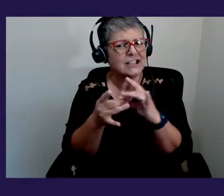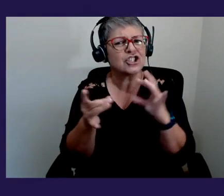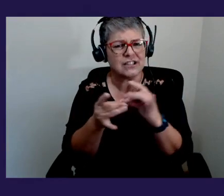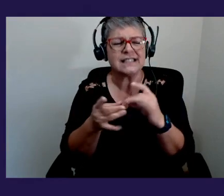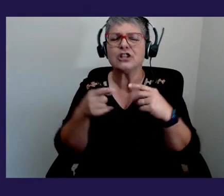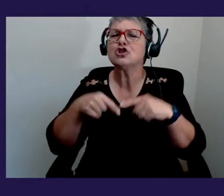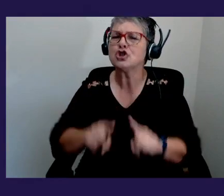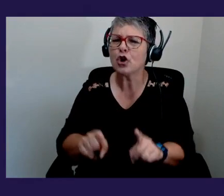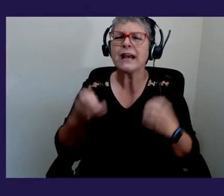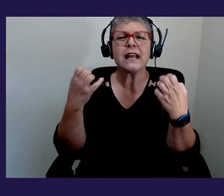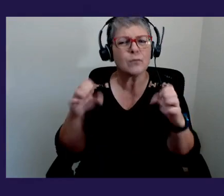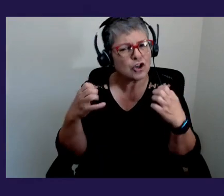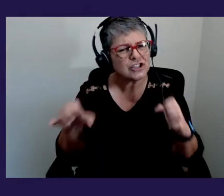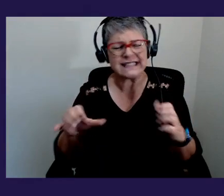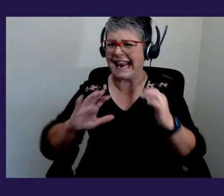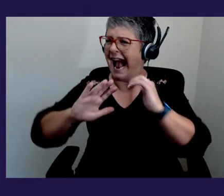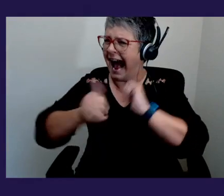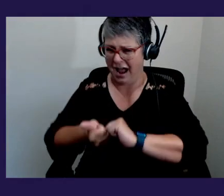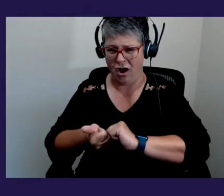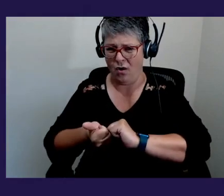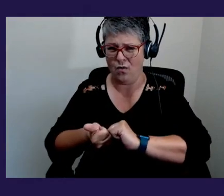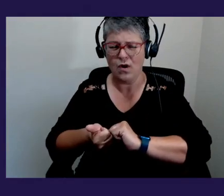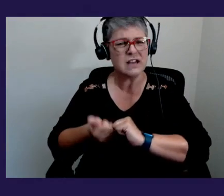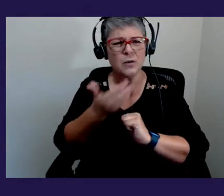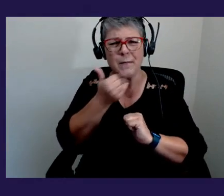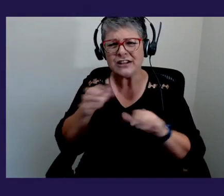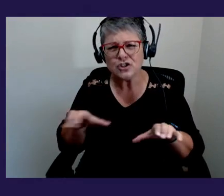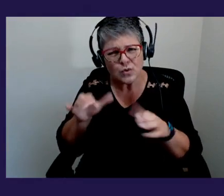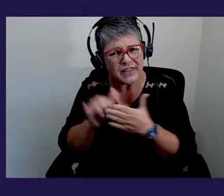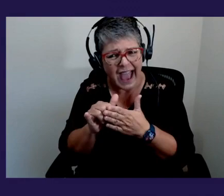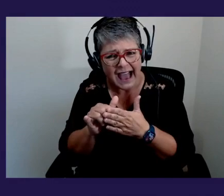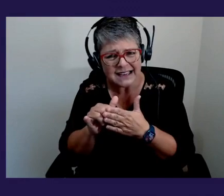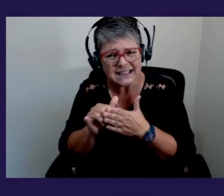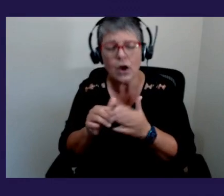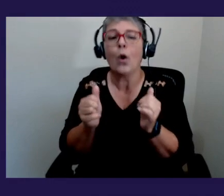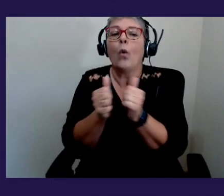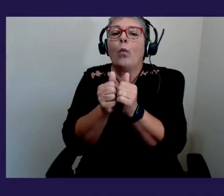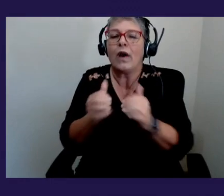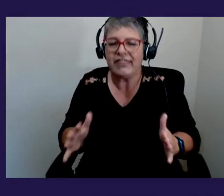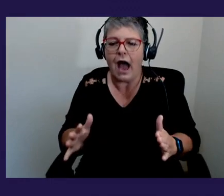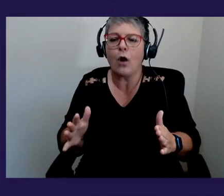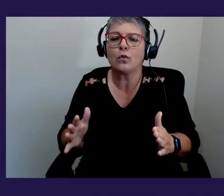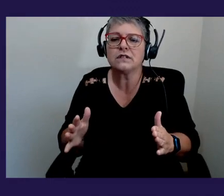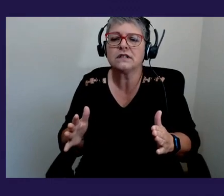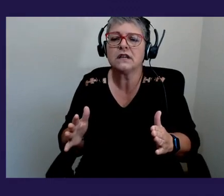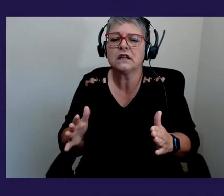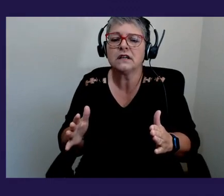emergency. How do we best do that and build the capacity without some of our traditional review